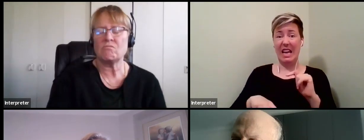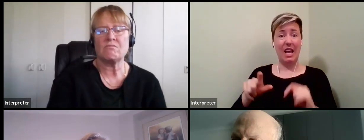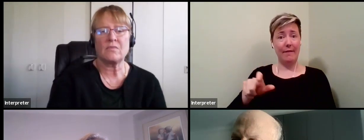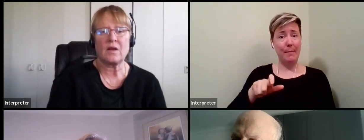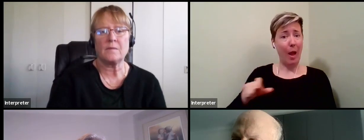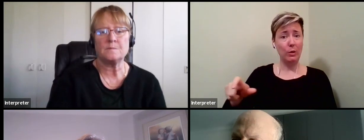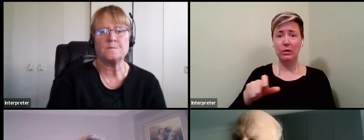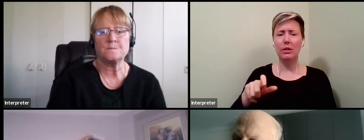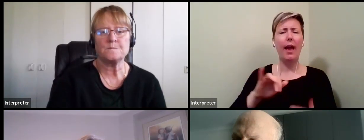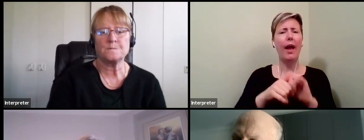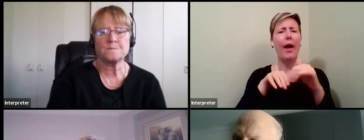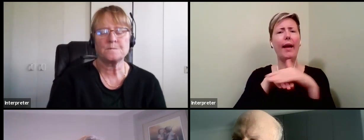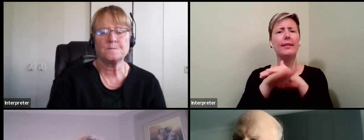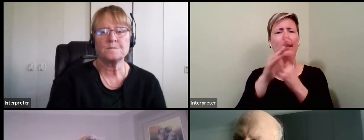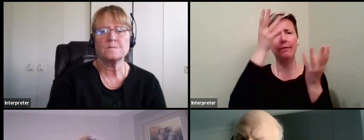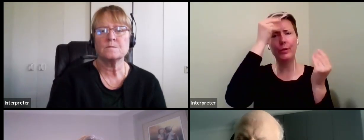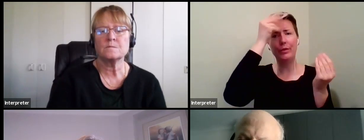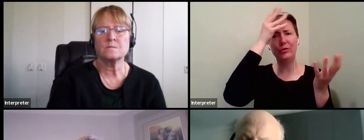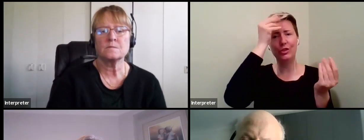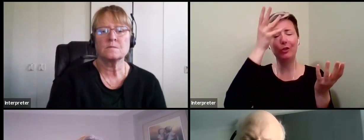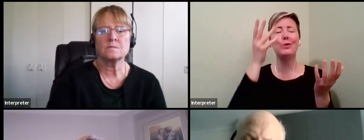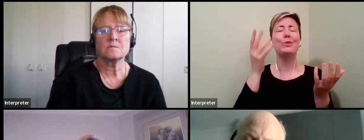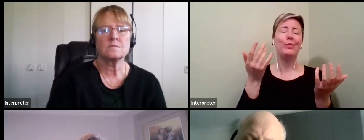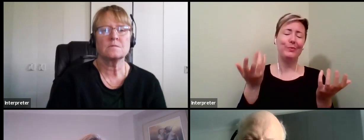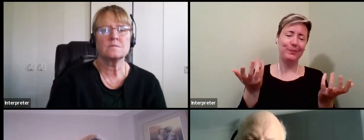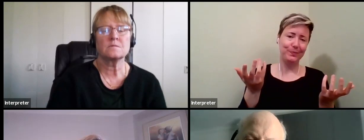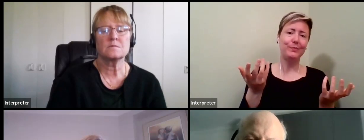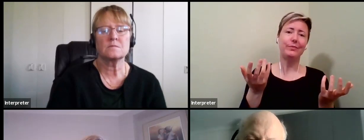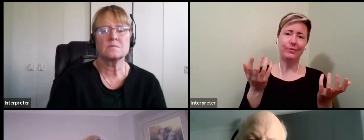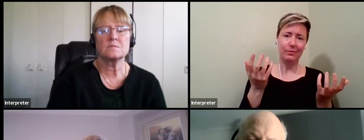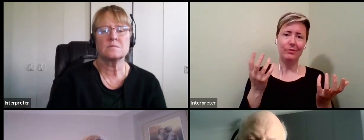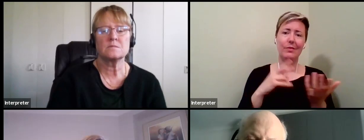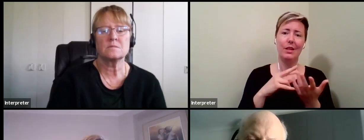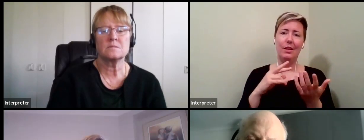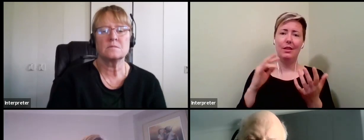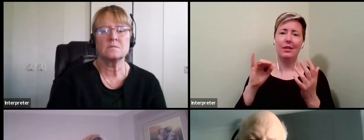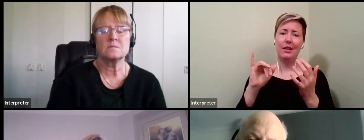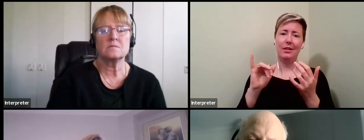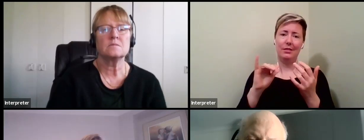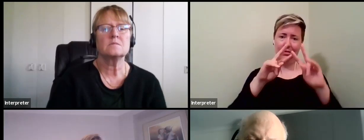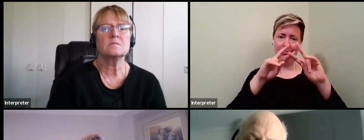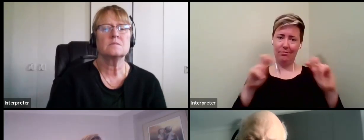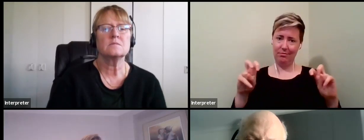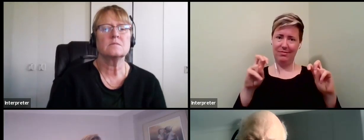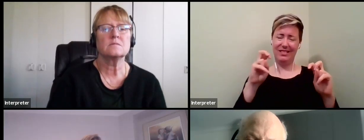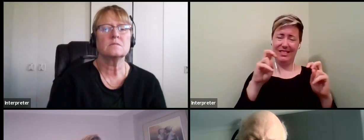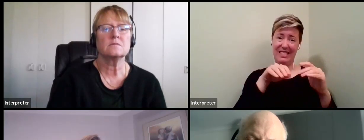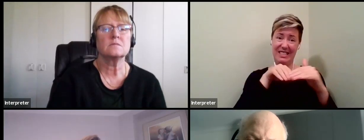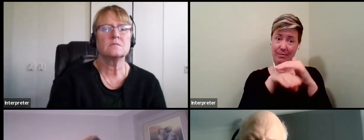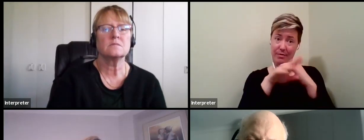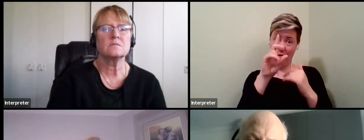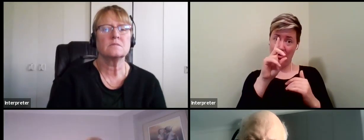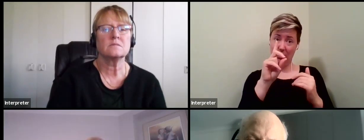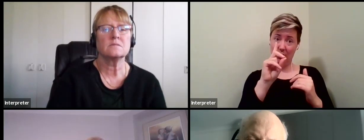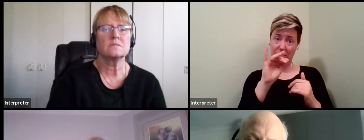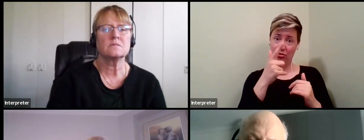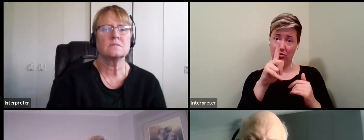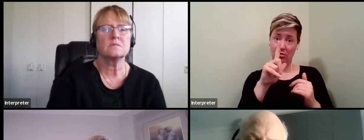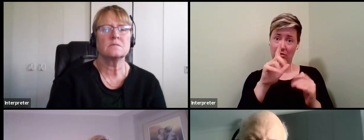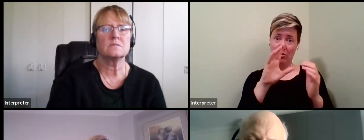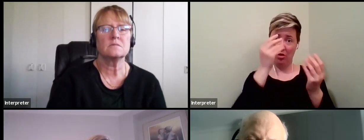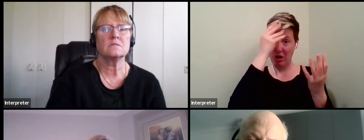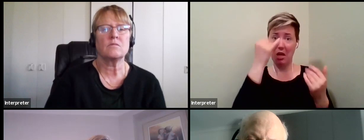the information? And that's where we start looking at the accessibility of digital content. Just because you can see it online doesn't mean